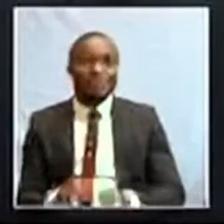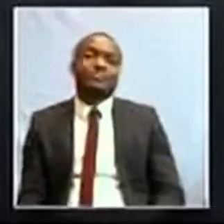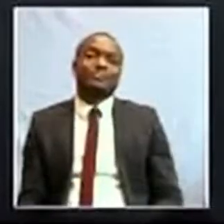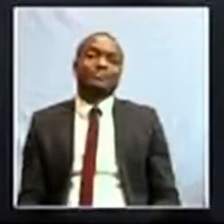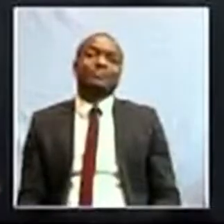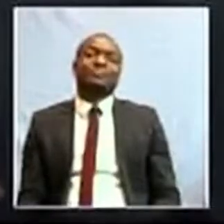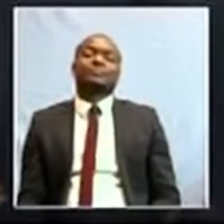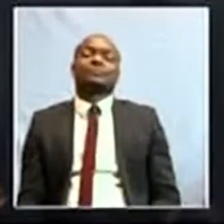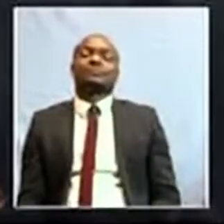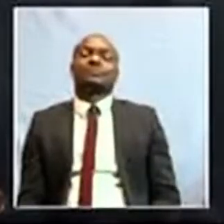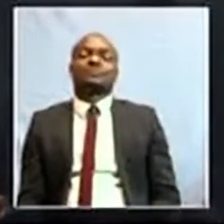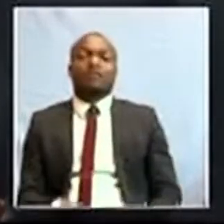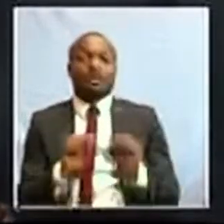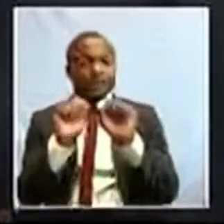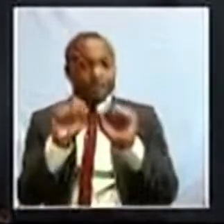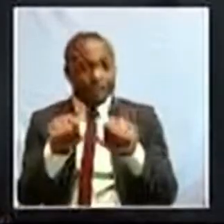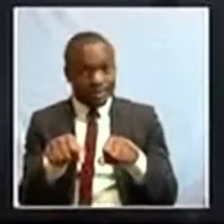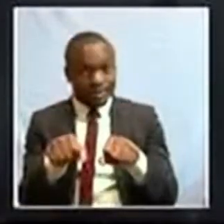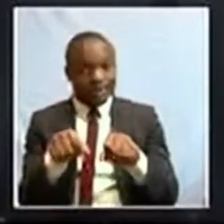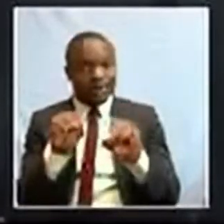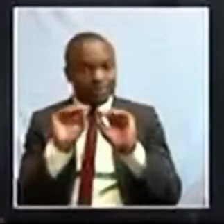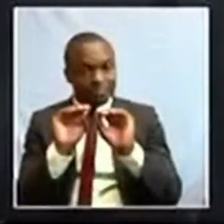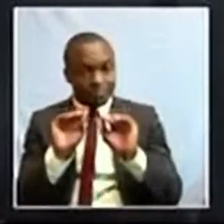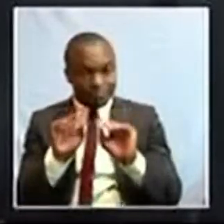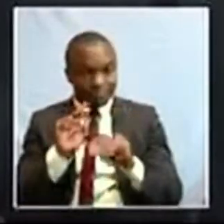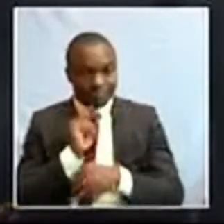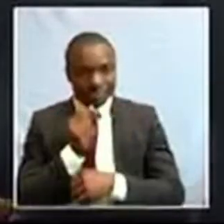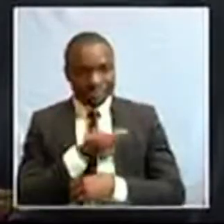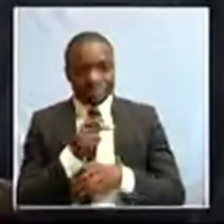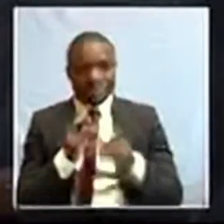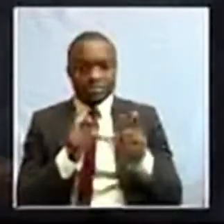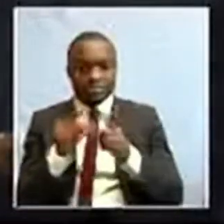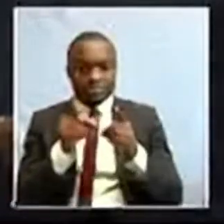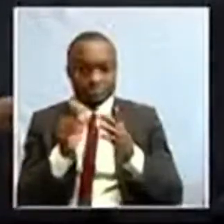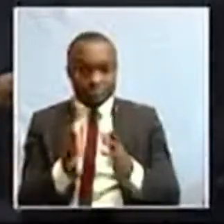So can you educate us, Director?